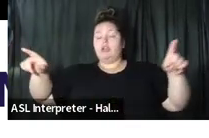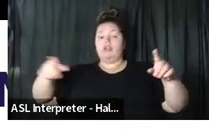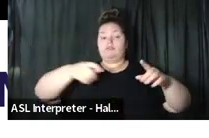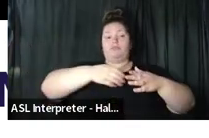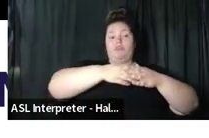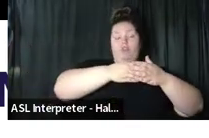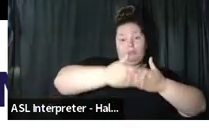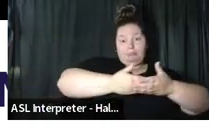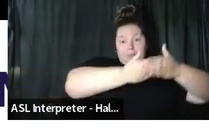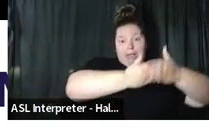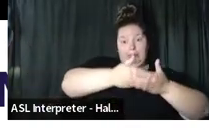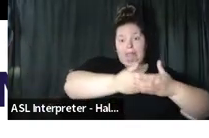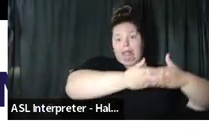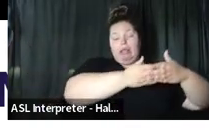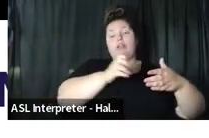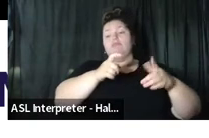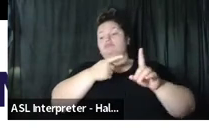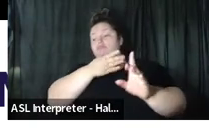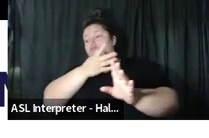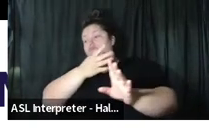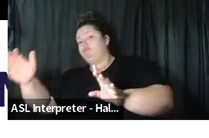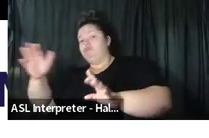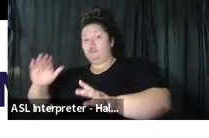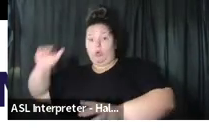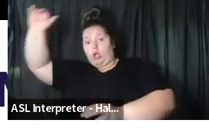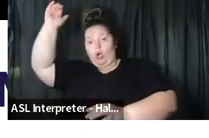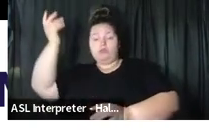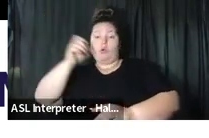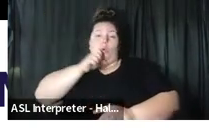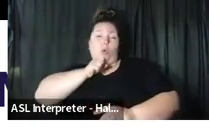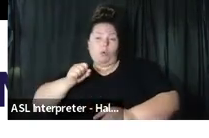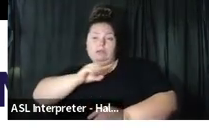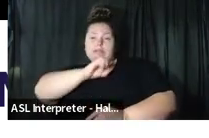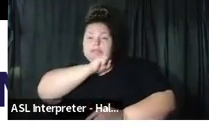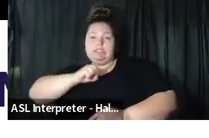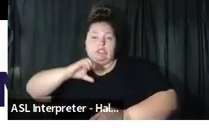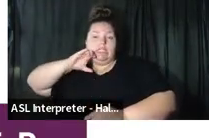older adults. We will provide assistive technology devices.